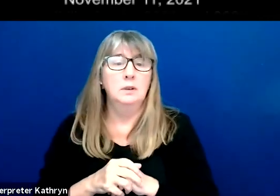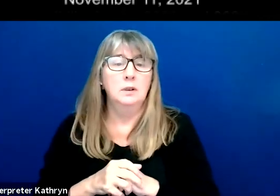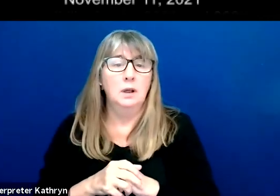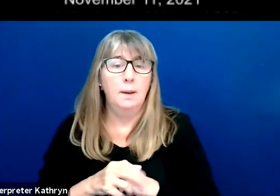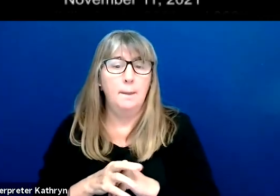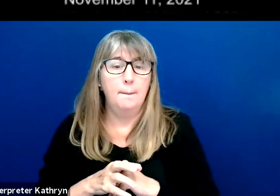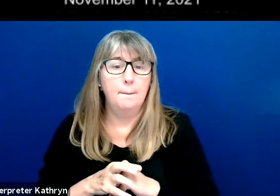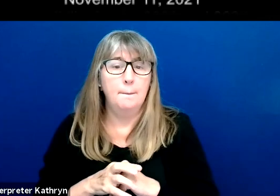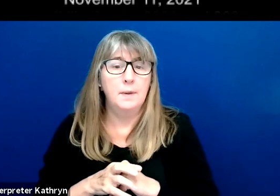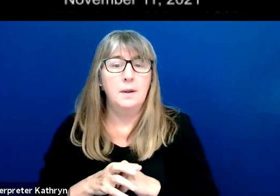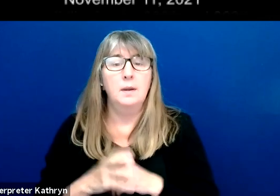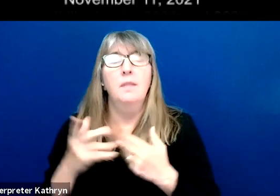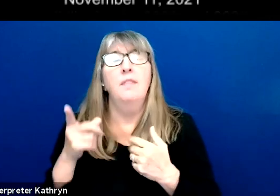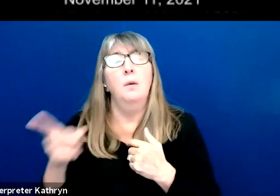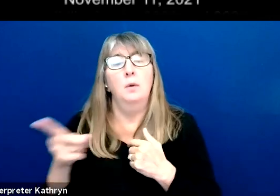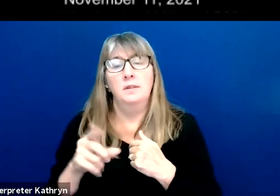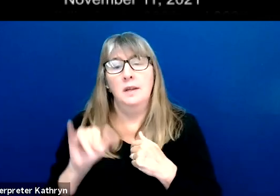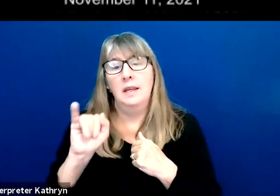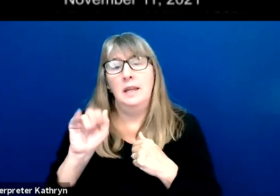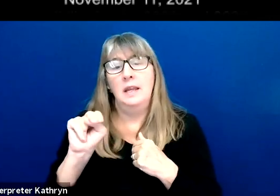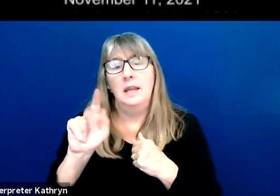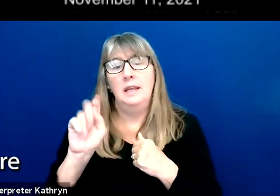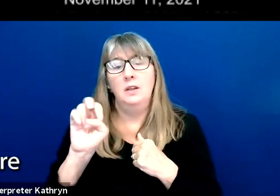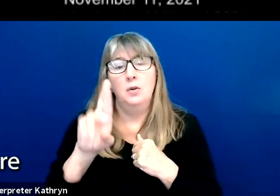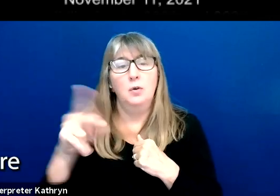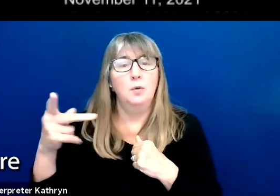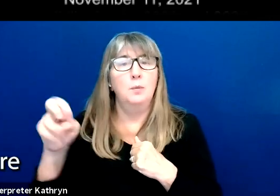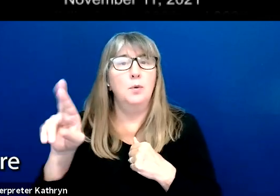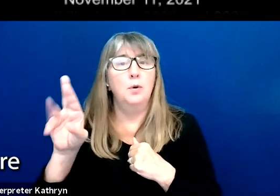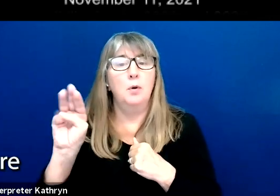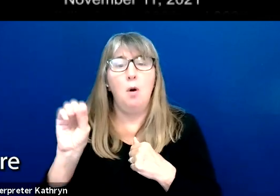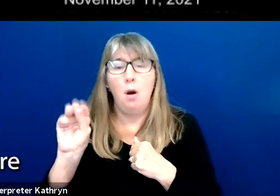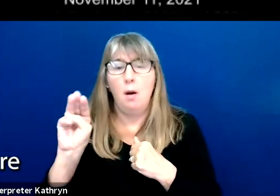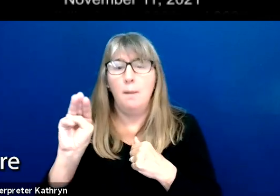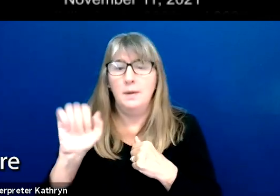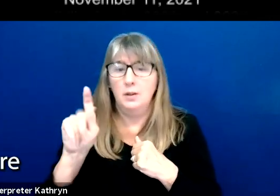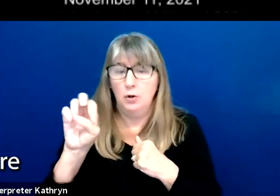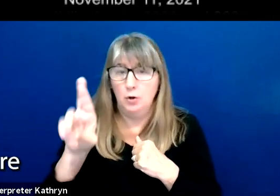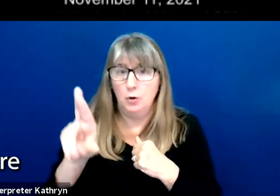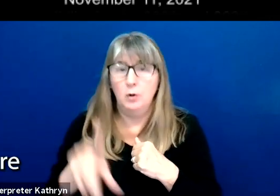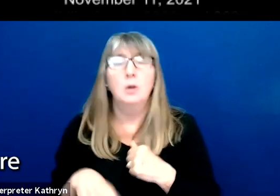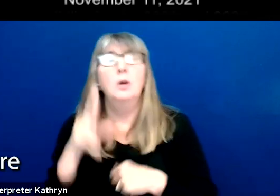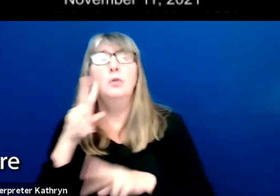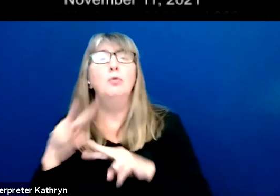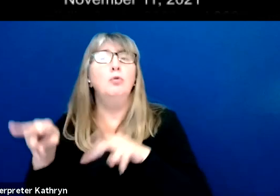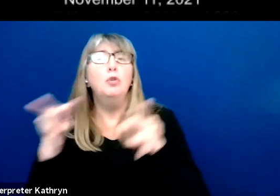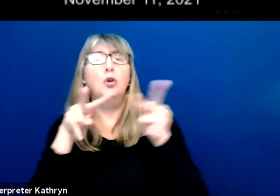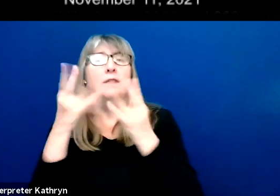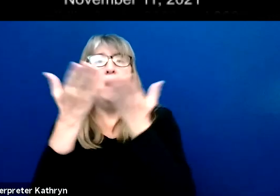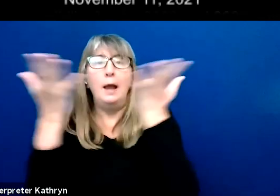that was intended to look at different layers of the atmosphere, measure